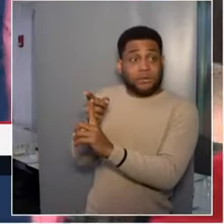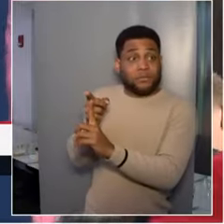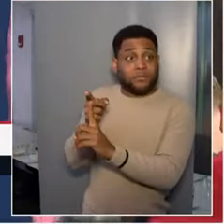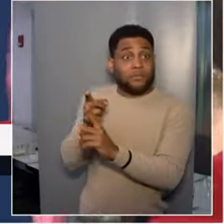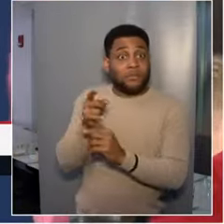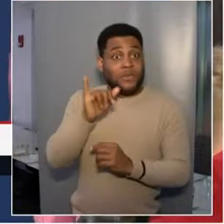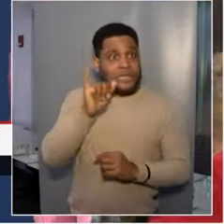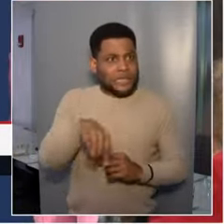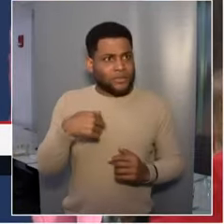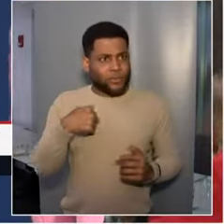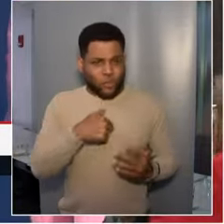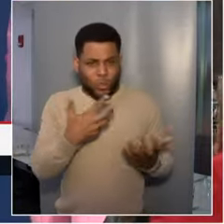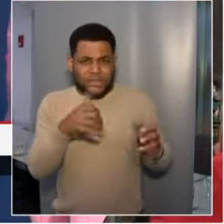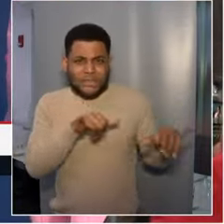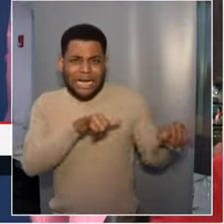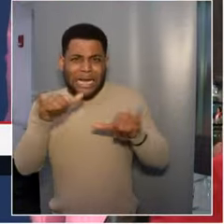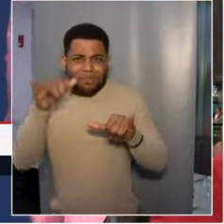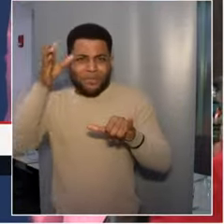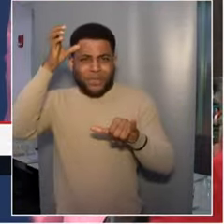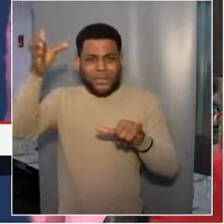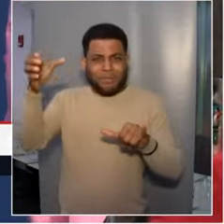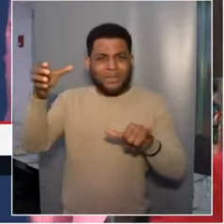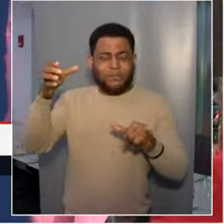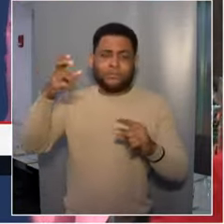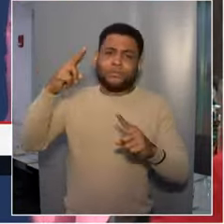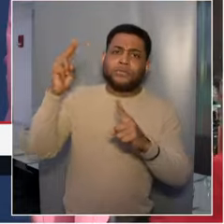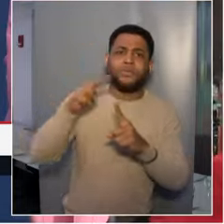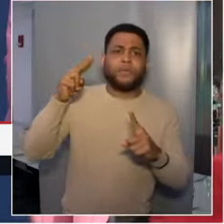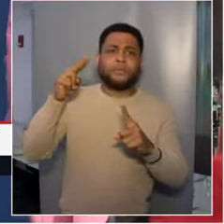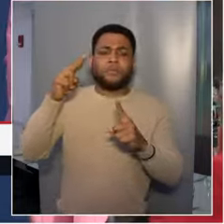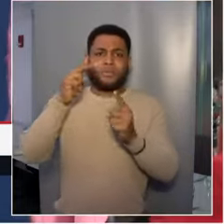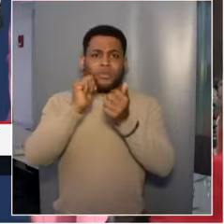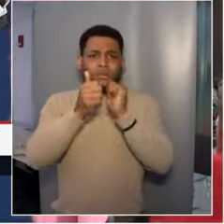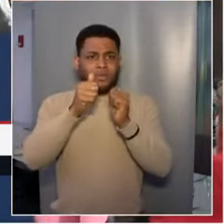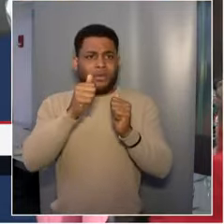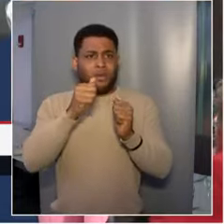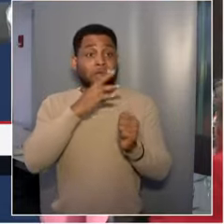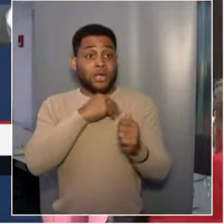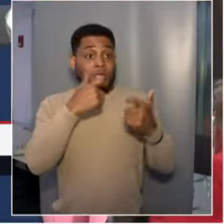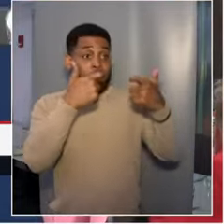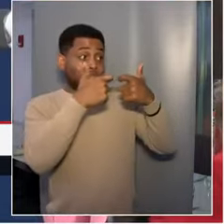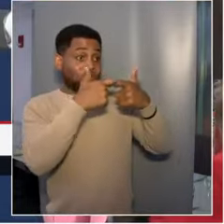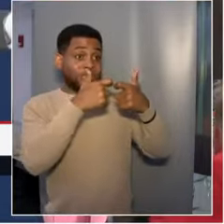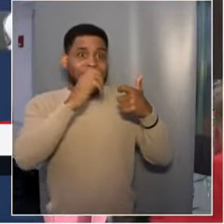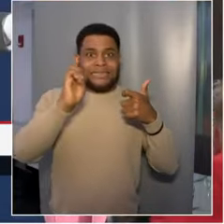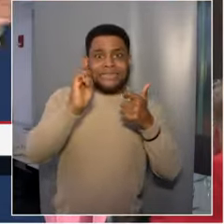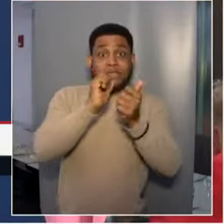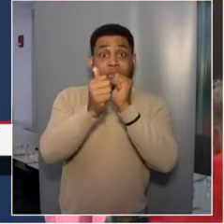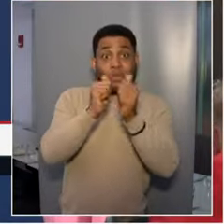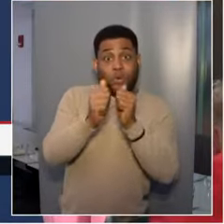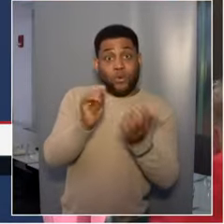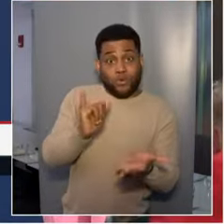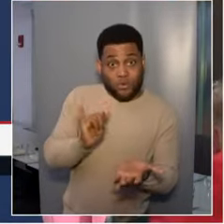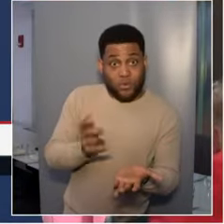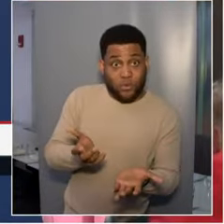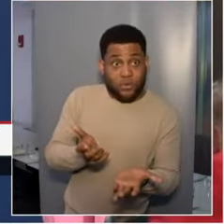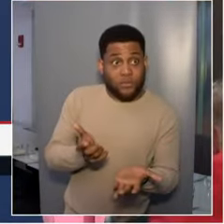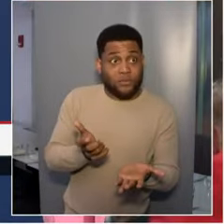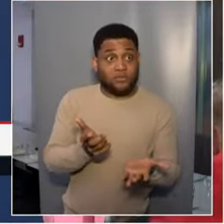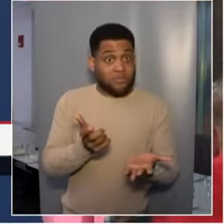esports theater. ESPN broadcasts all of the esports events right here, Washington, D.C.